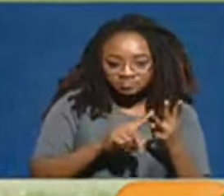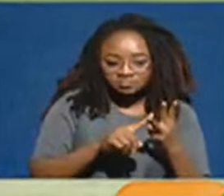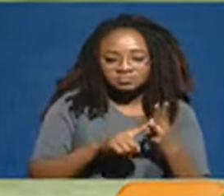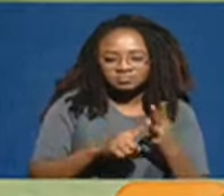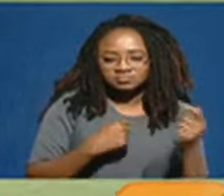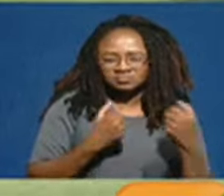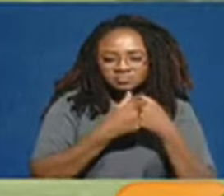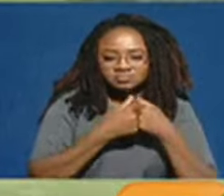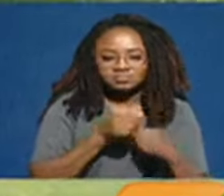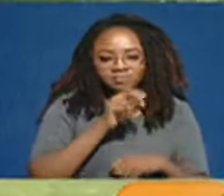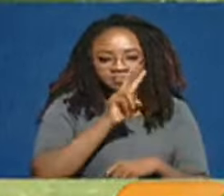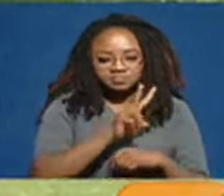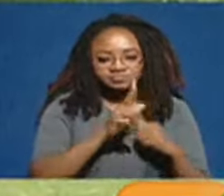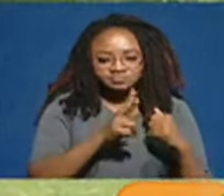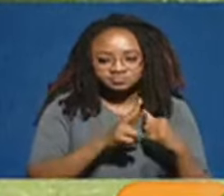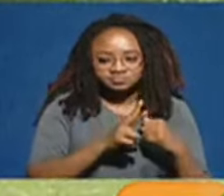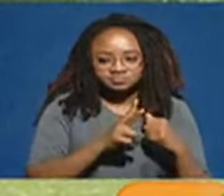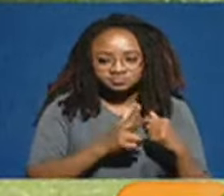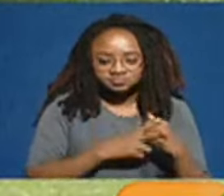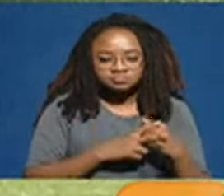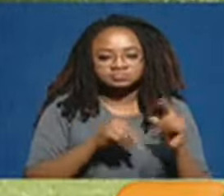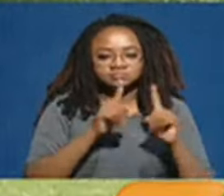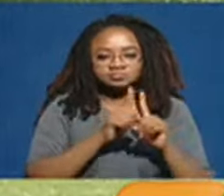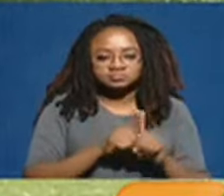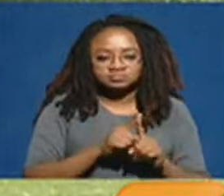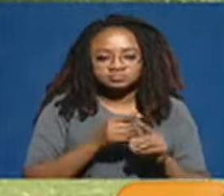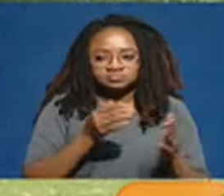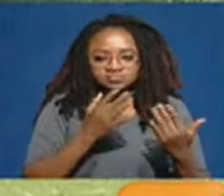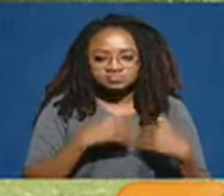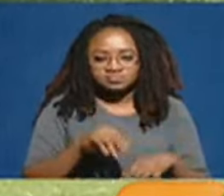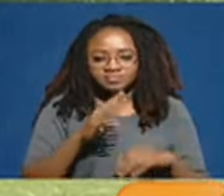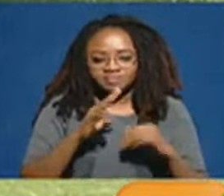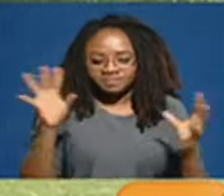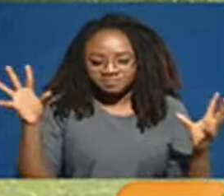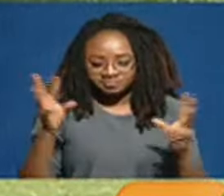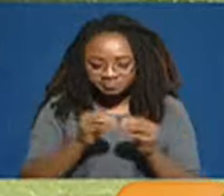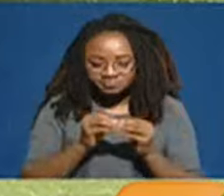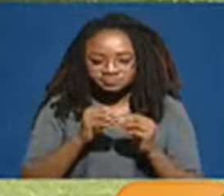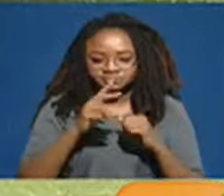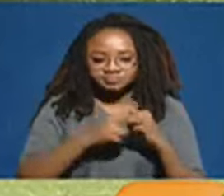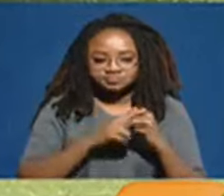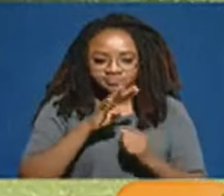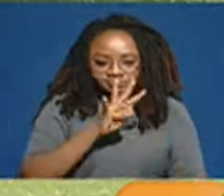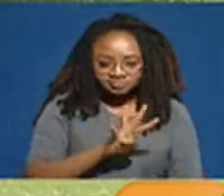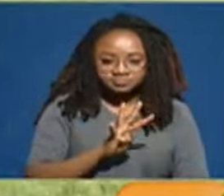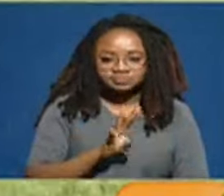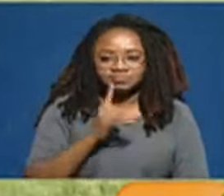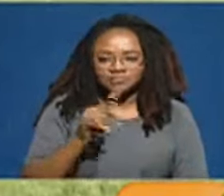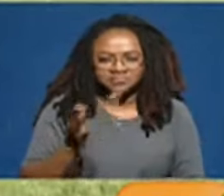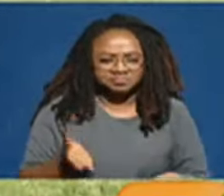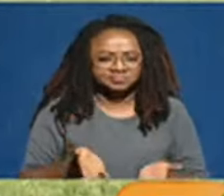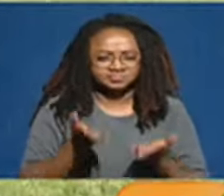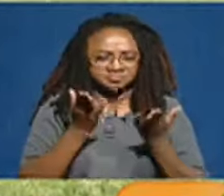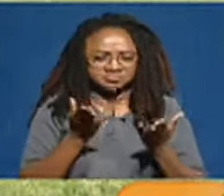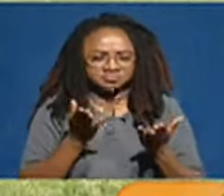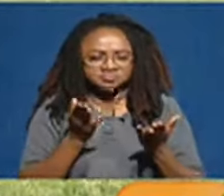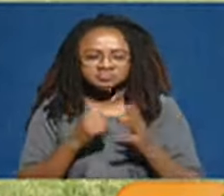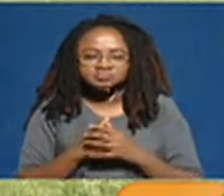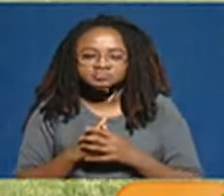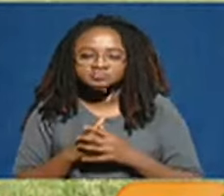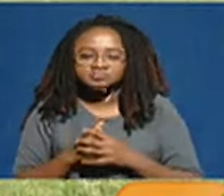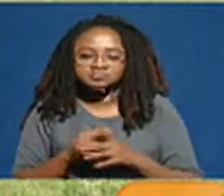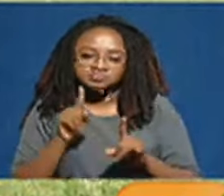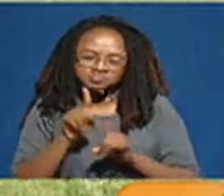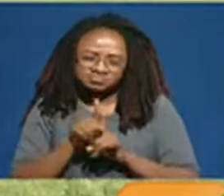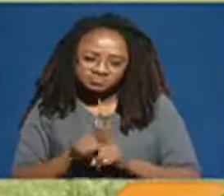identical score of 37 in the front nine and back nine for a total of 74, an improvement by one stroke from day one. He is at the